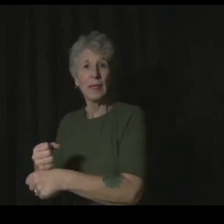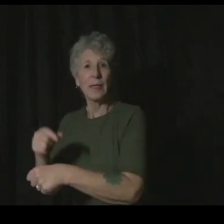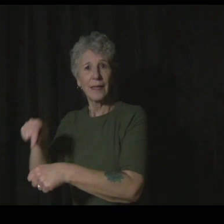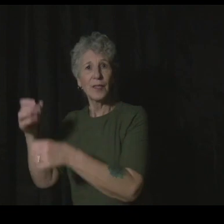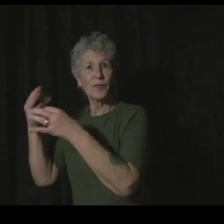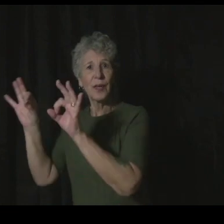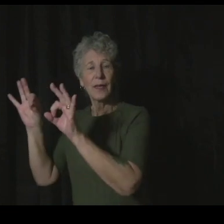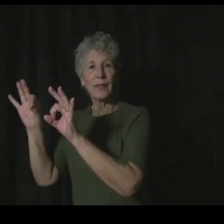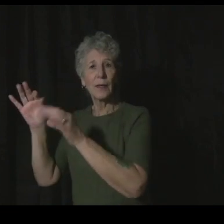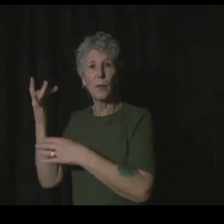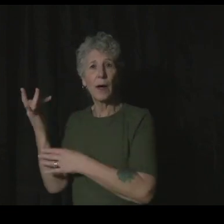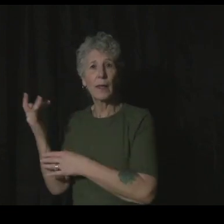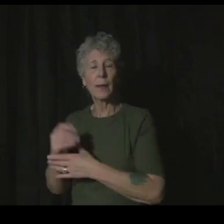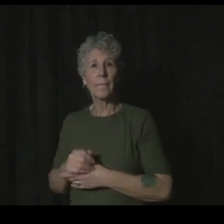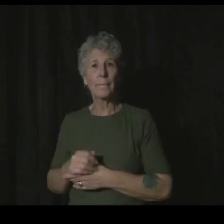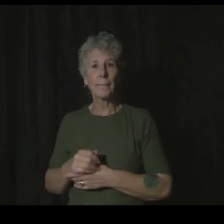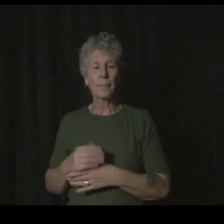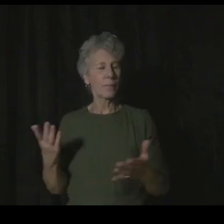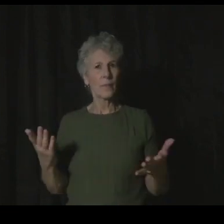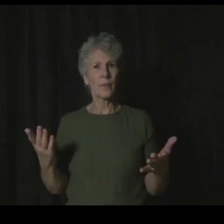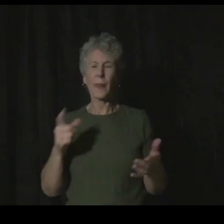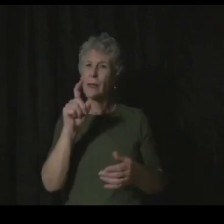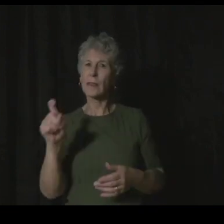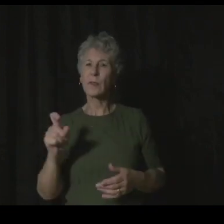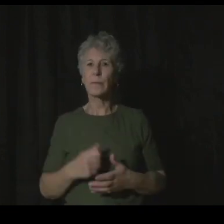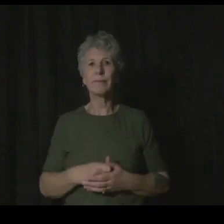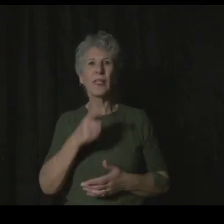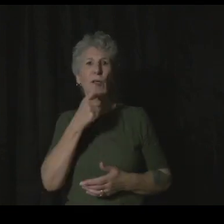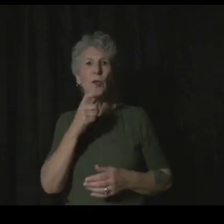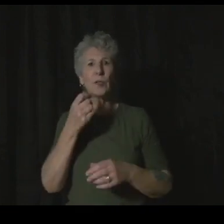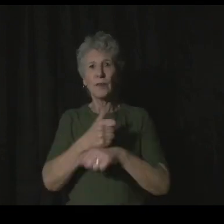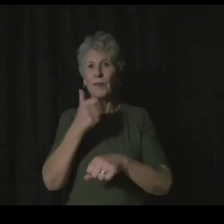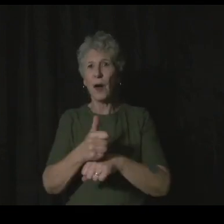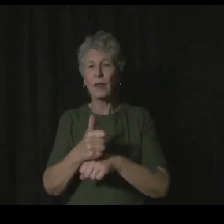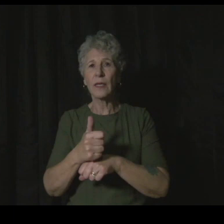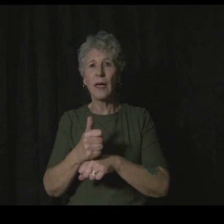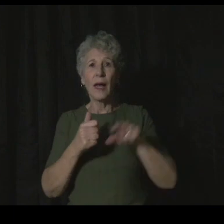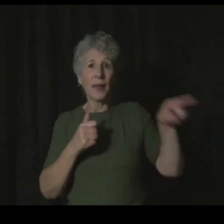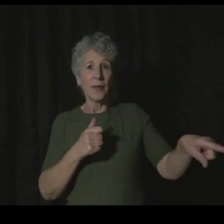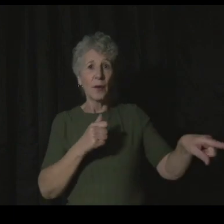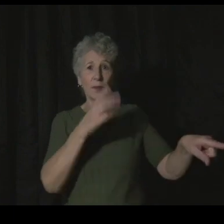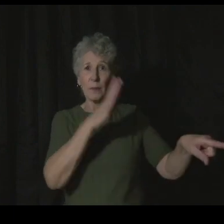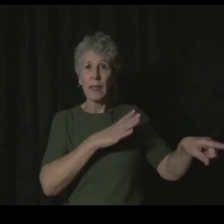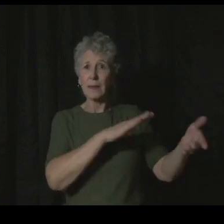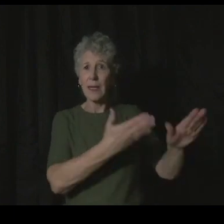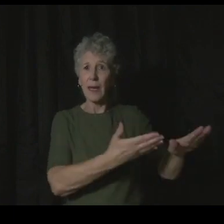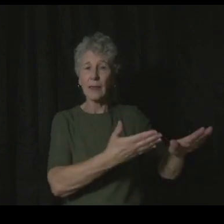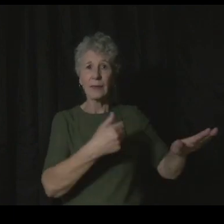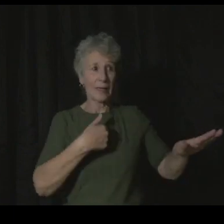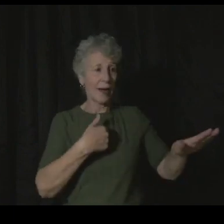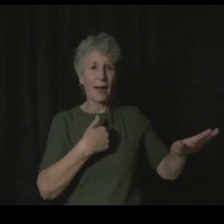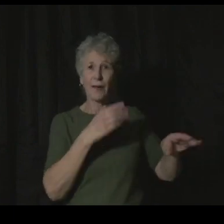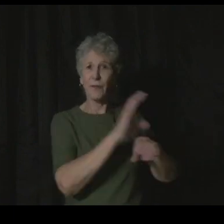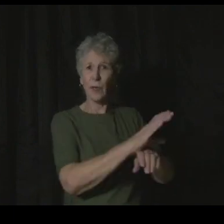free. Now I ask you, he says, whose fault is it that these men died? Did I make them